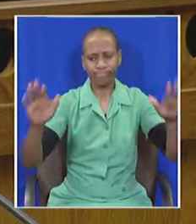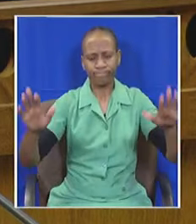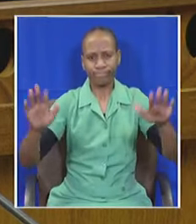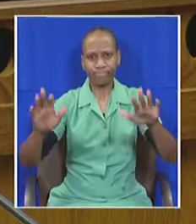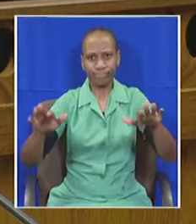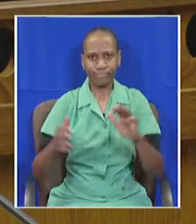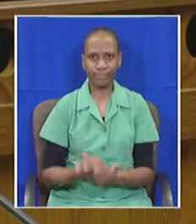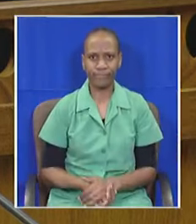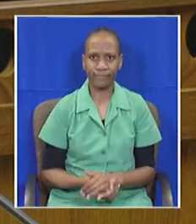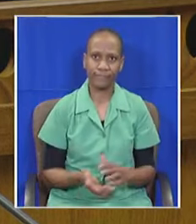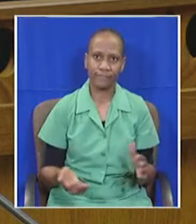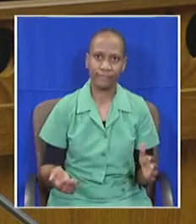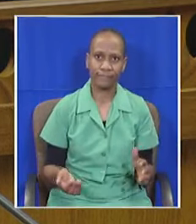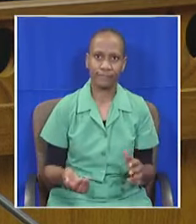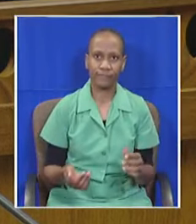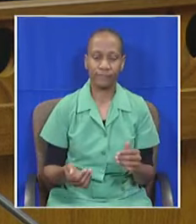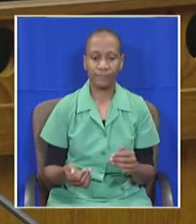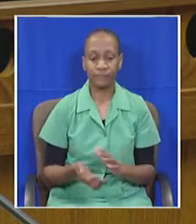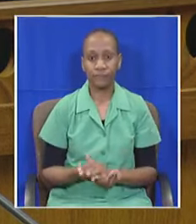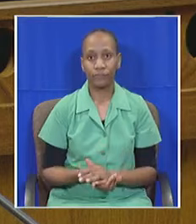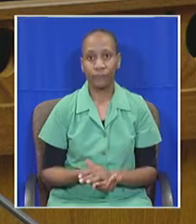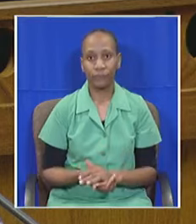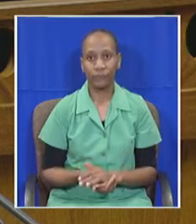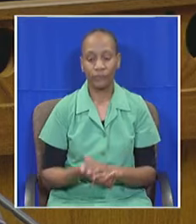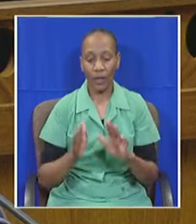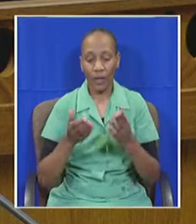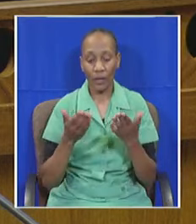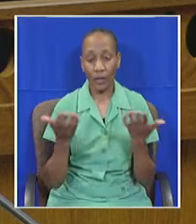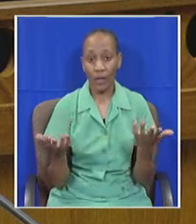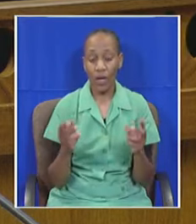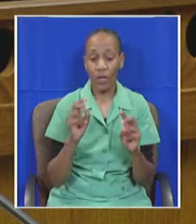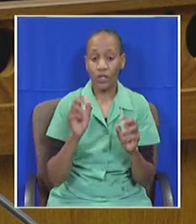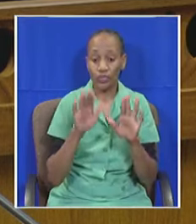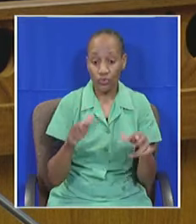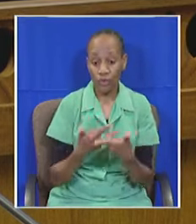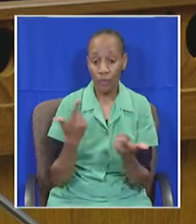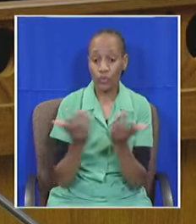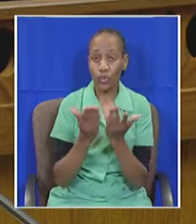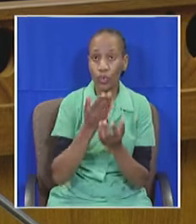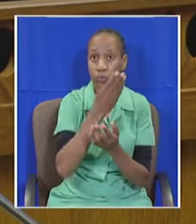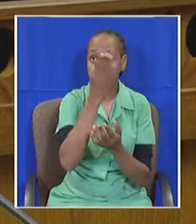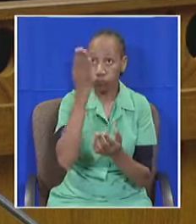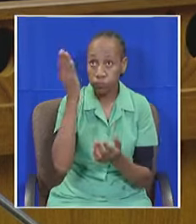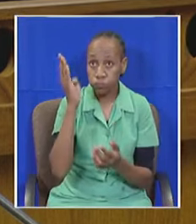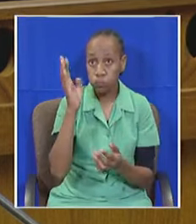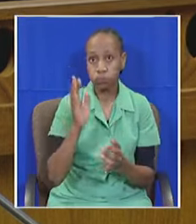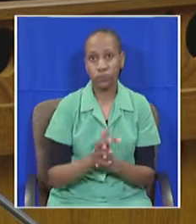the Masibambane High School, and also from Hector Peterson High School and